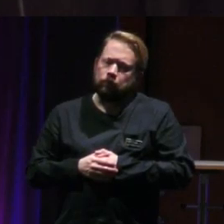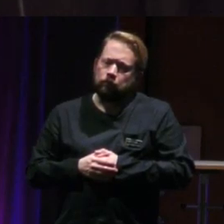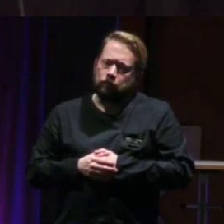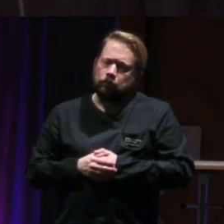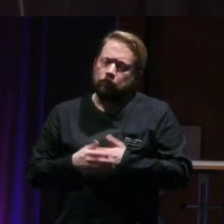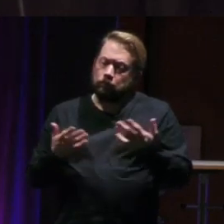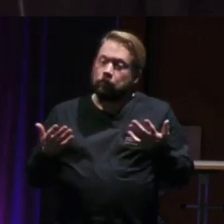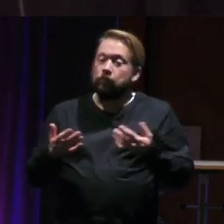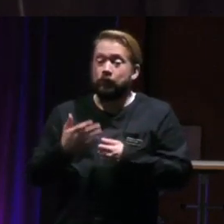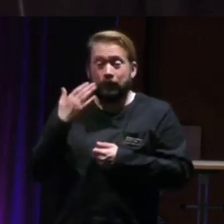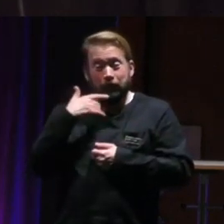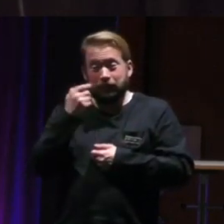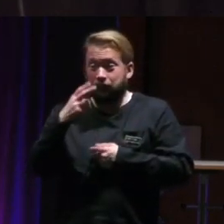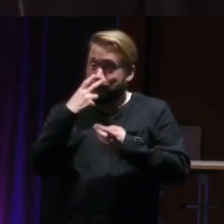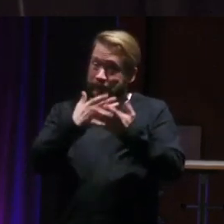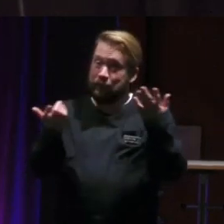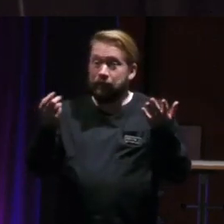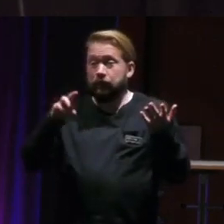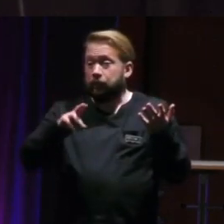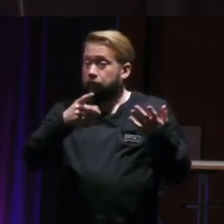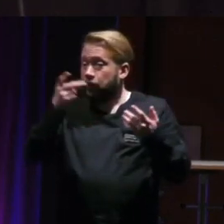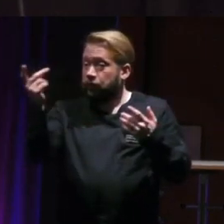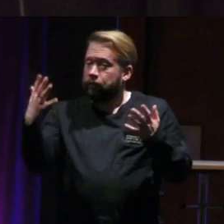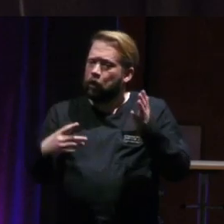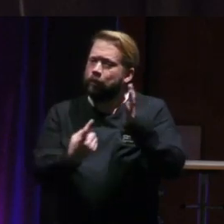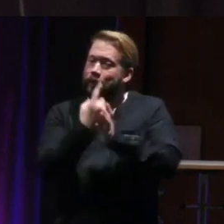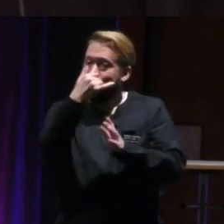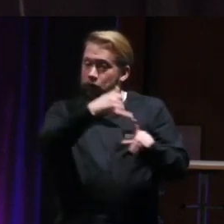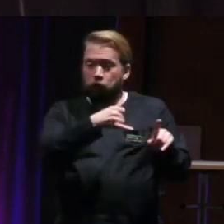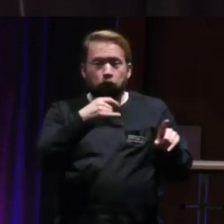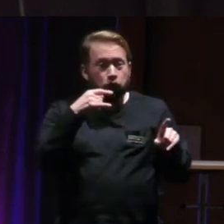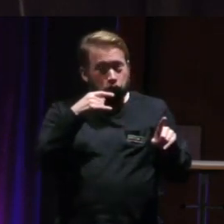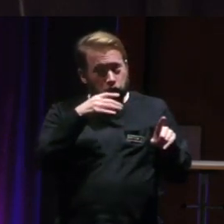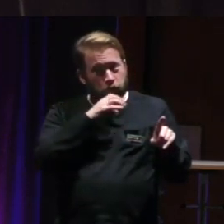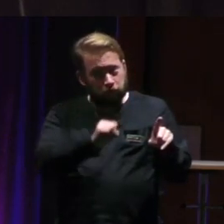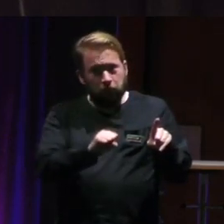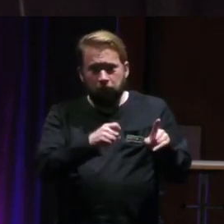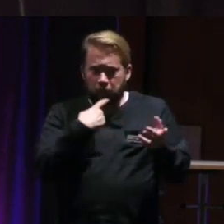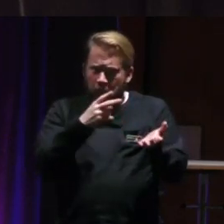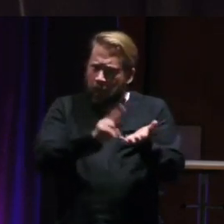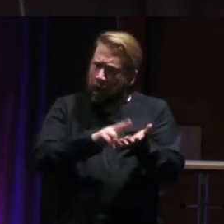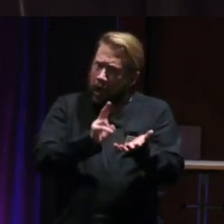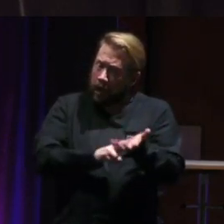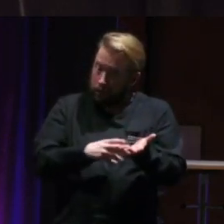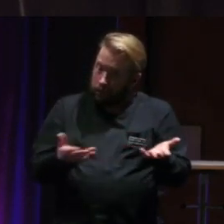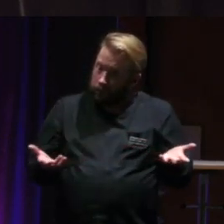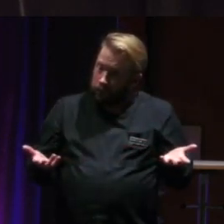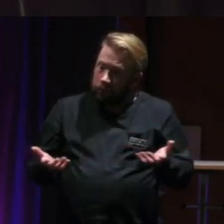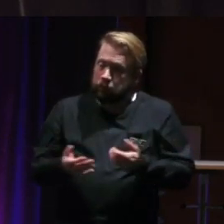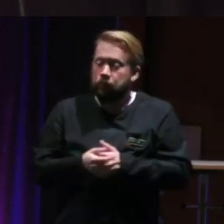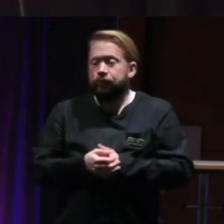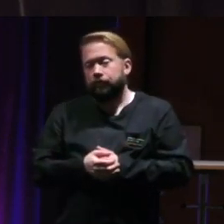real, because it's facts, and what they create is